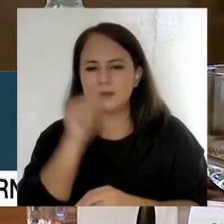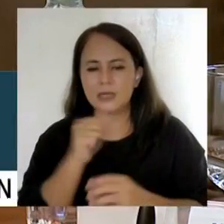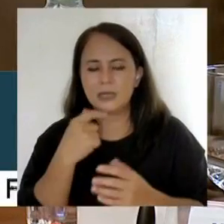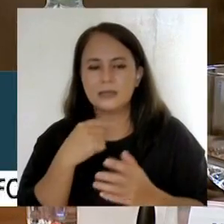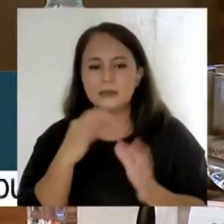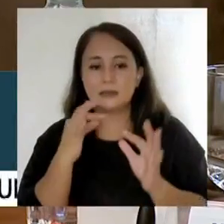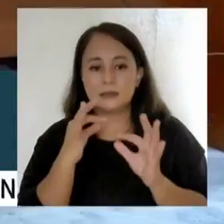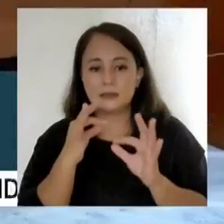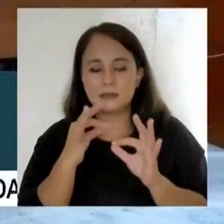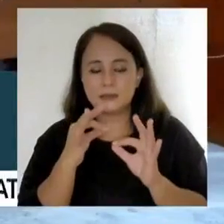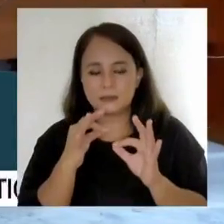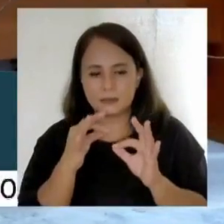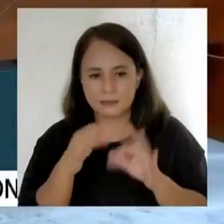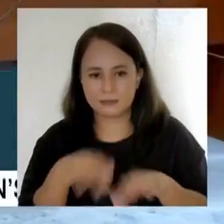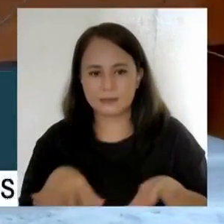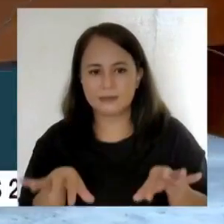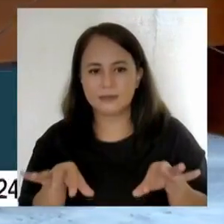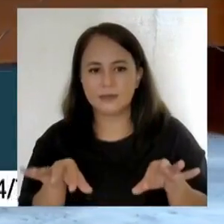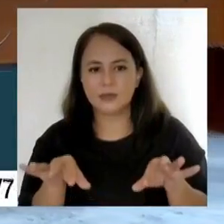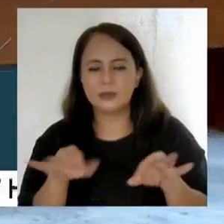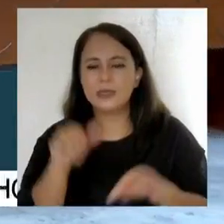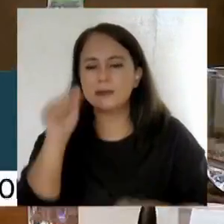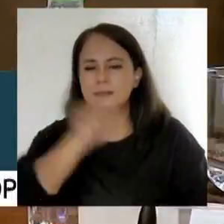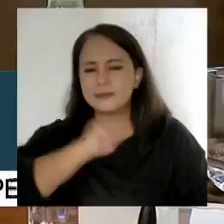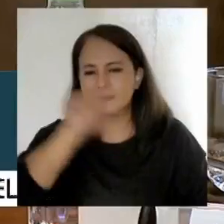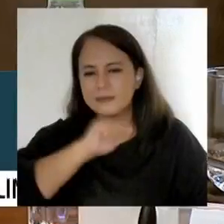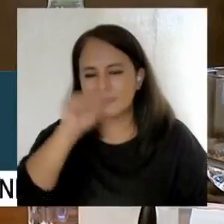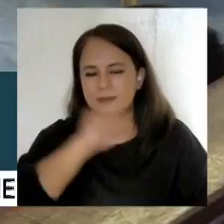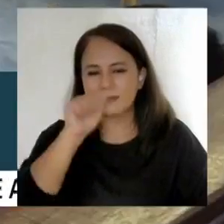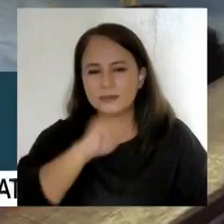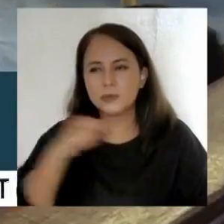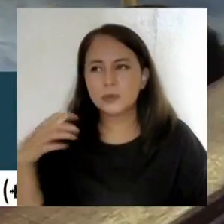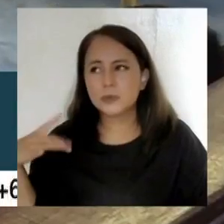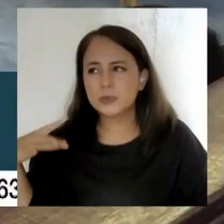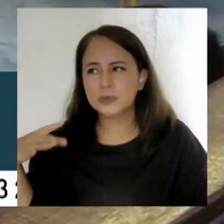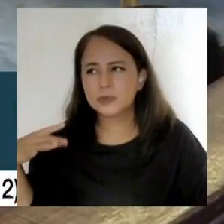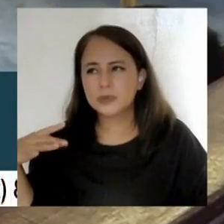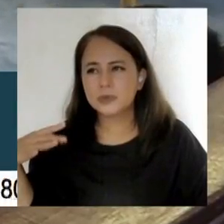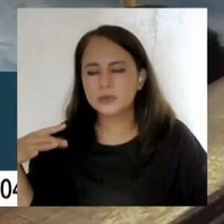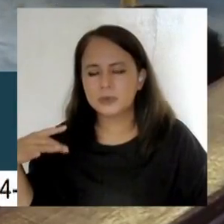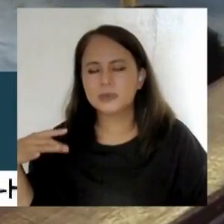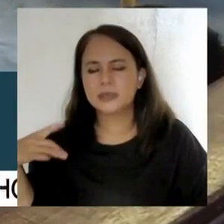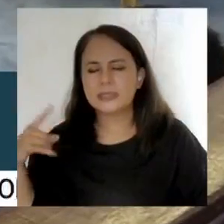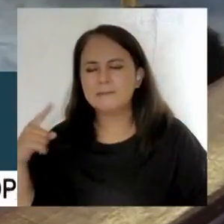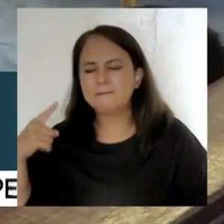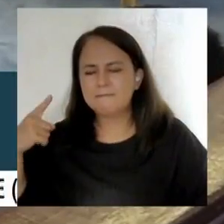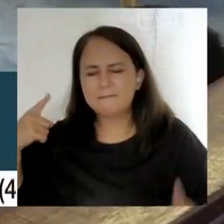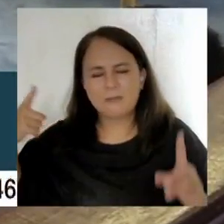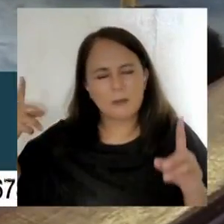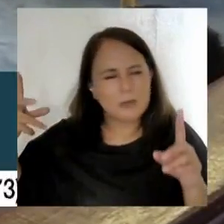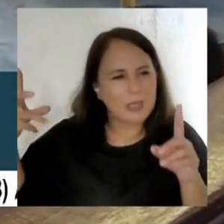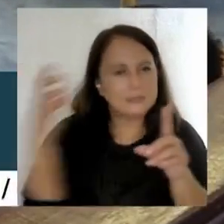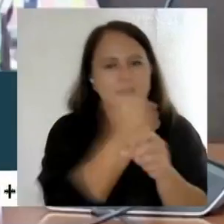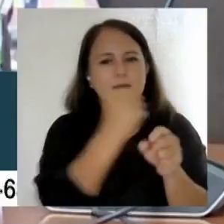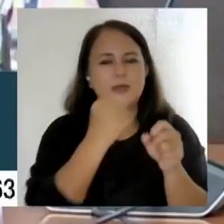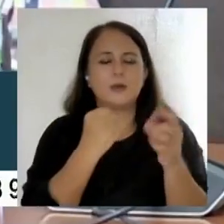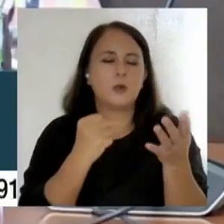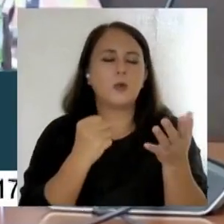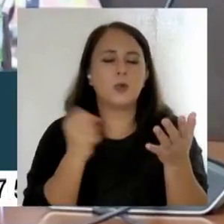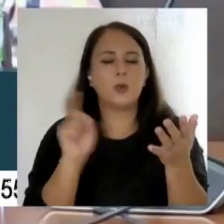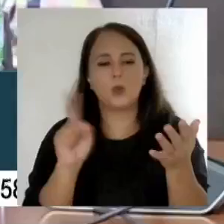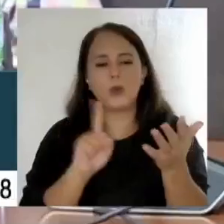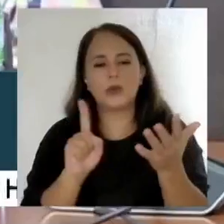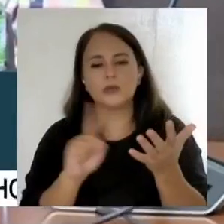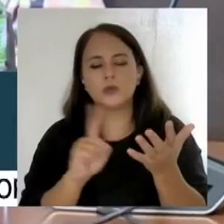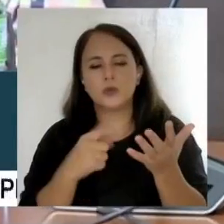tayo, if we patiently wait naman sa tingin ko, makukuha natin what we set